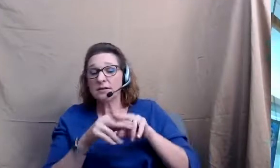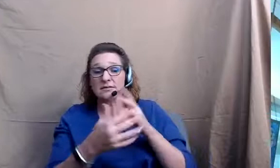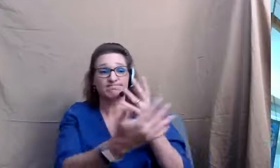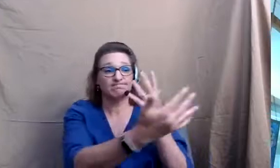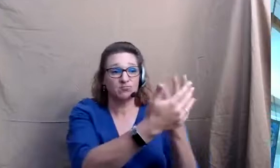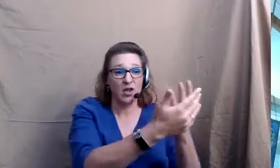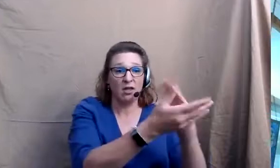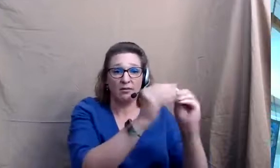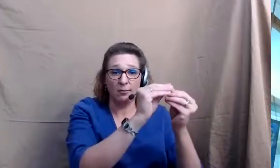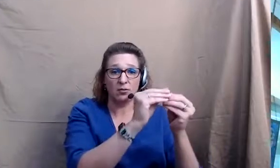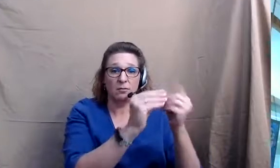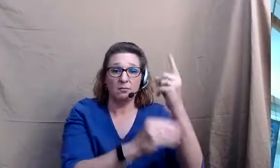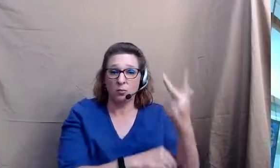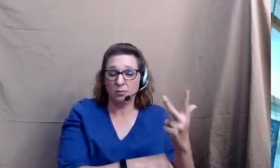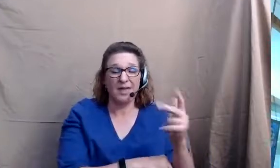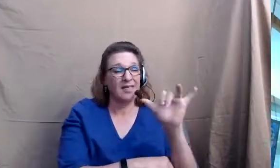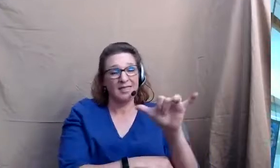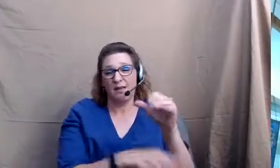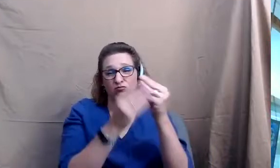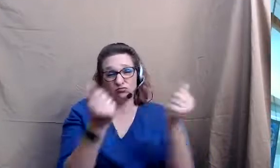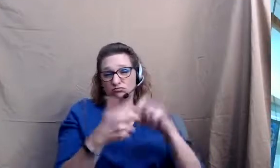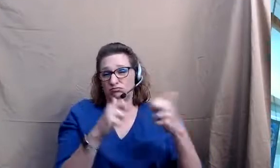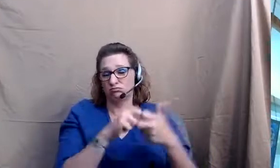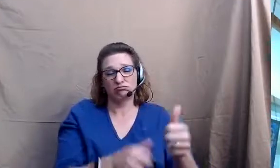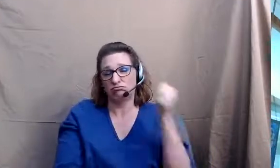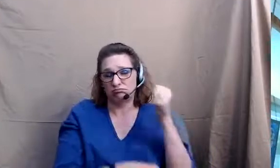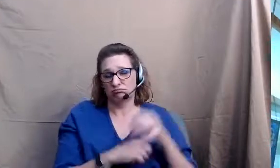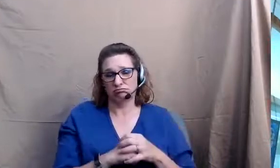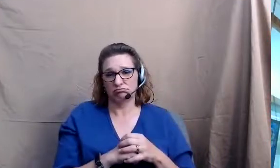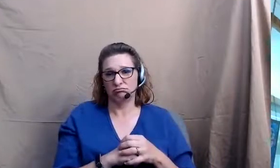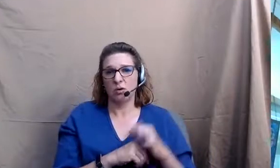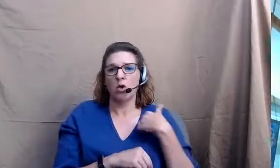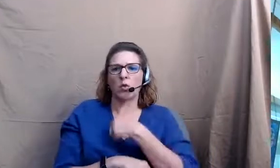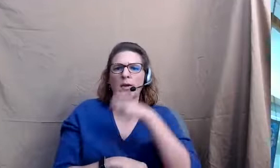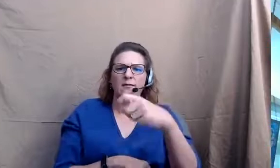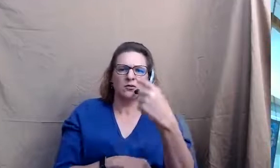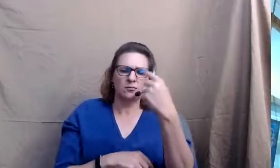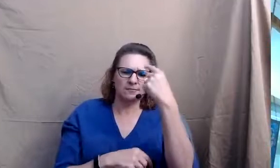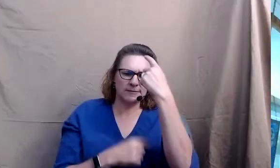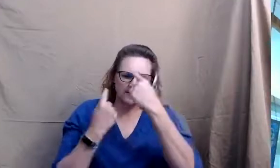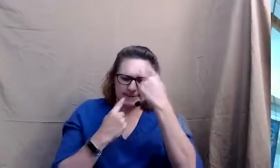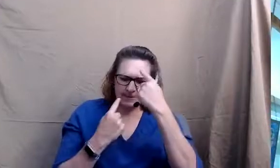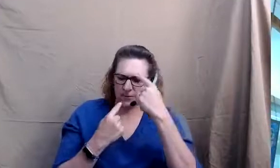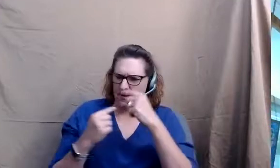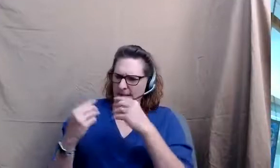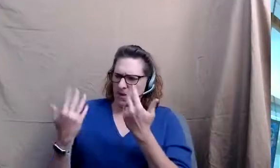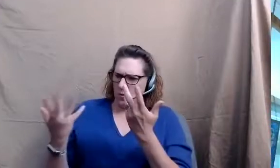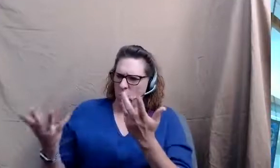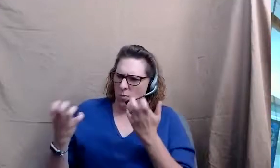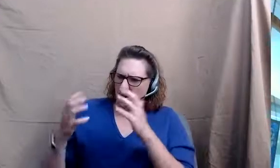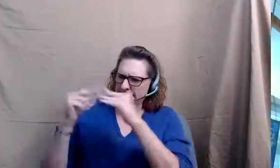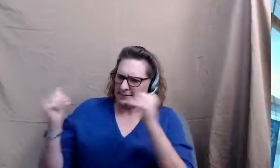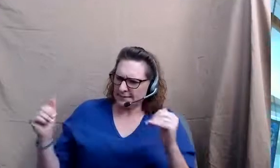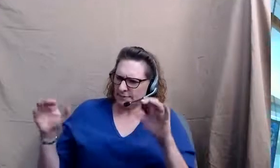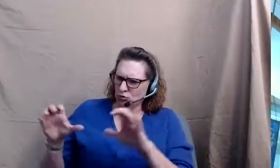tenable solution to our problems. We have to think about what it is that we're hoping that the system will do when it.